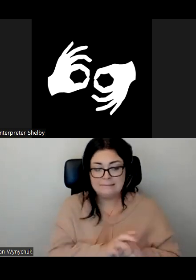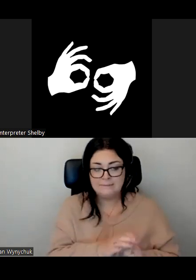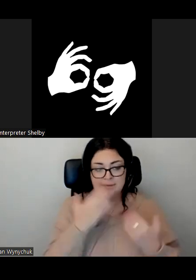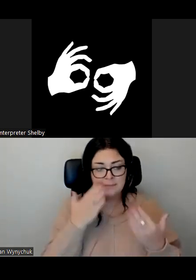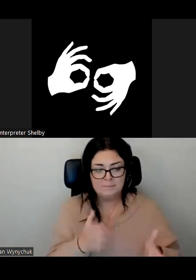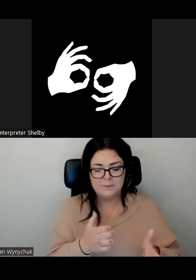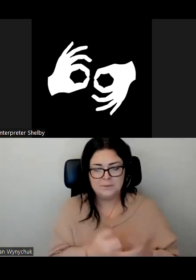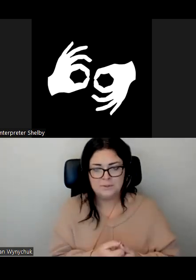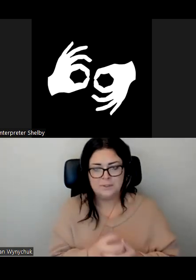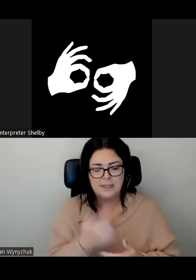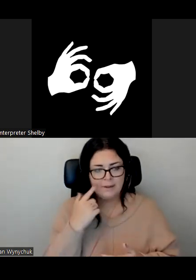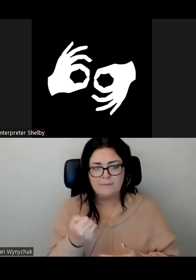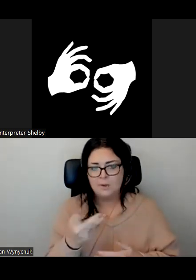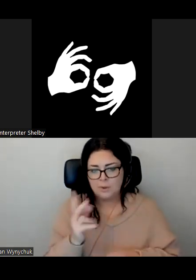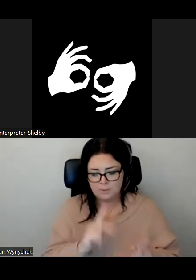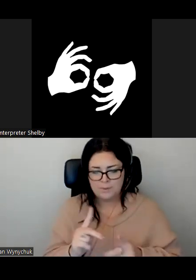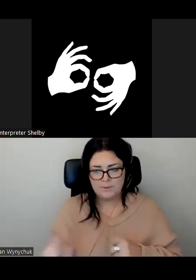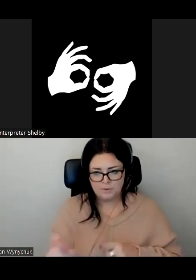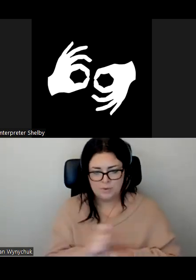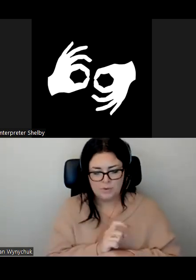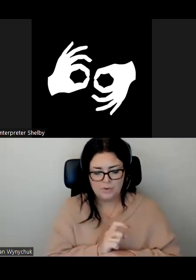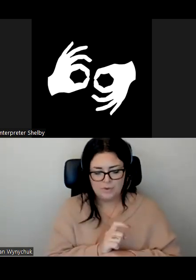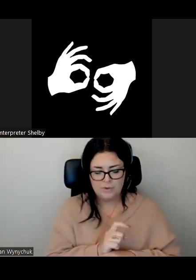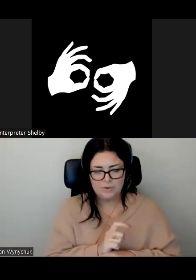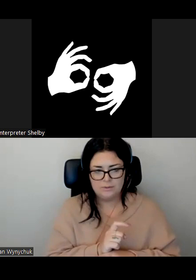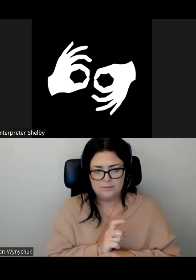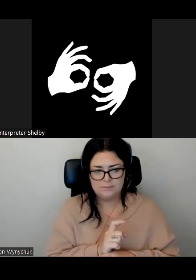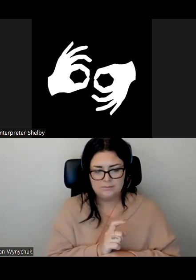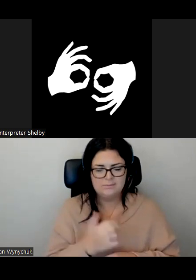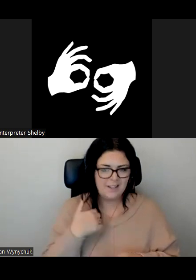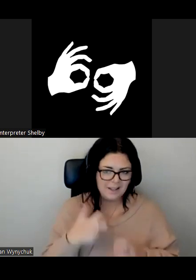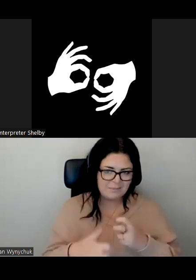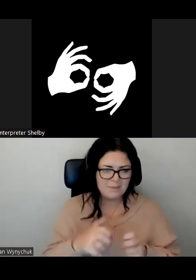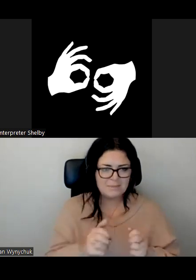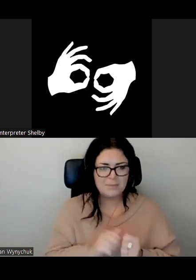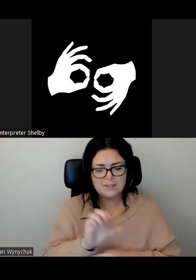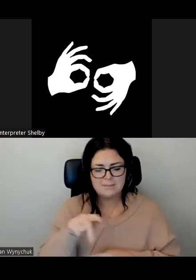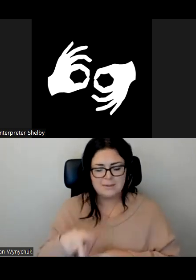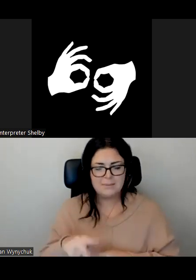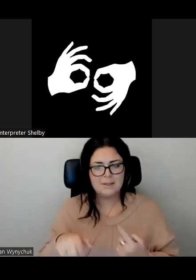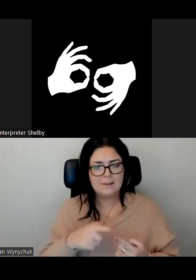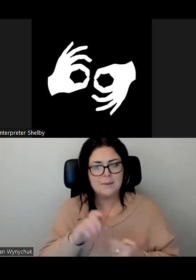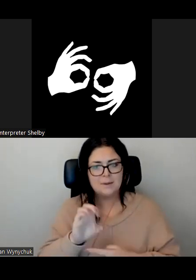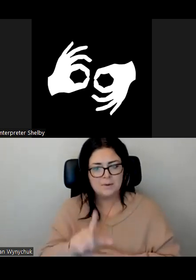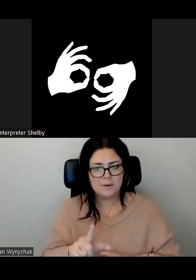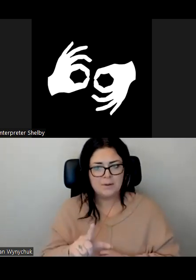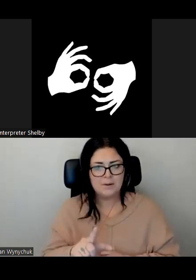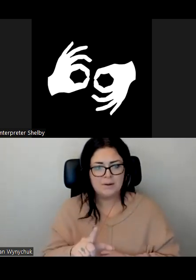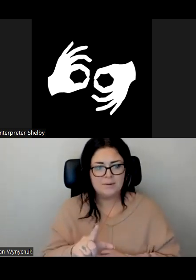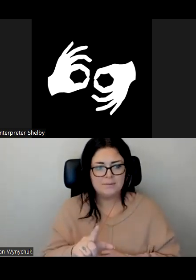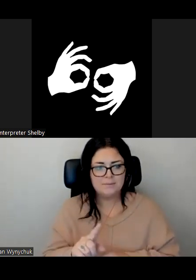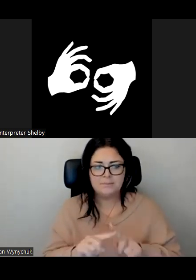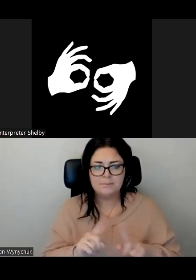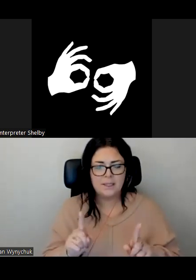We've gotten several calls from people with issues with CPP when it comes to common law, but